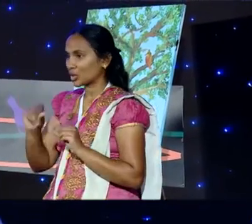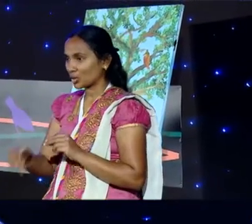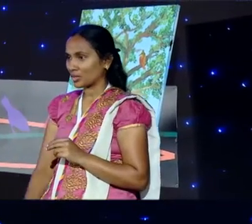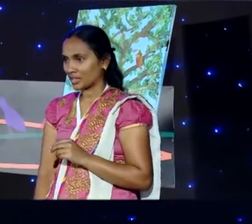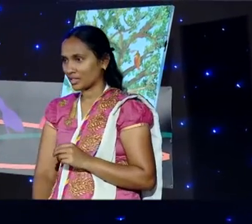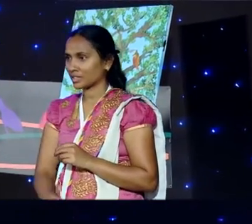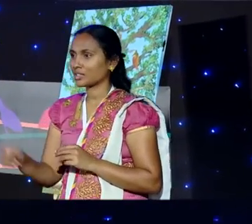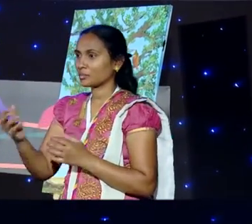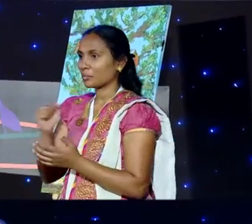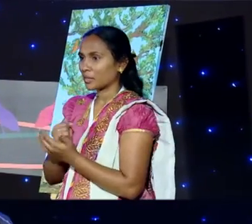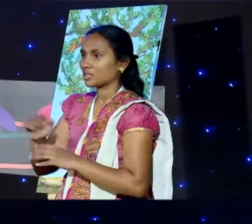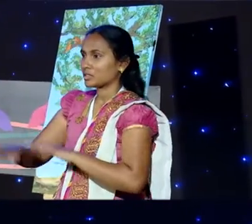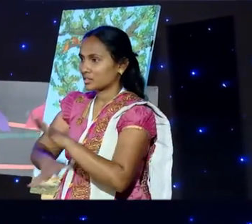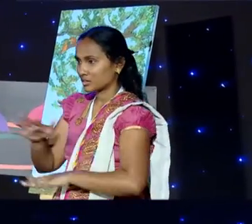scoot.